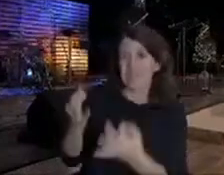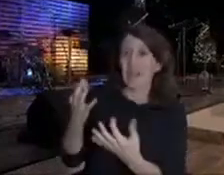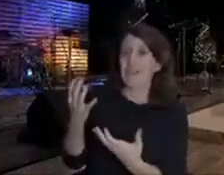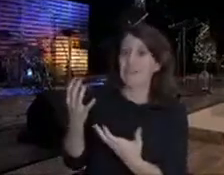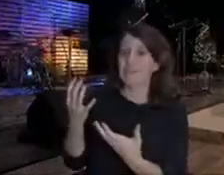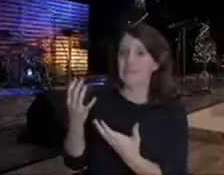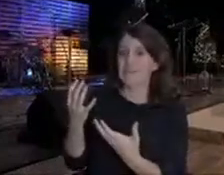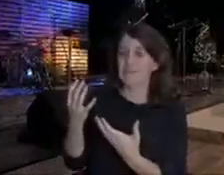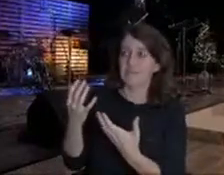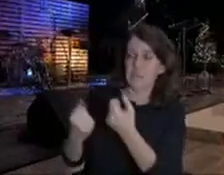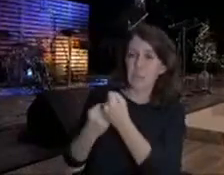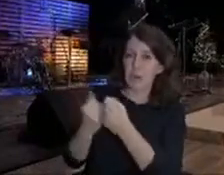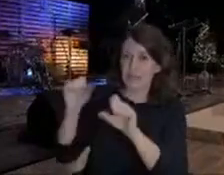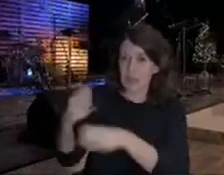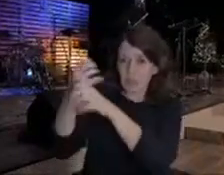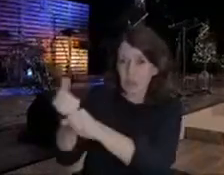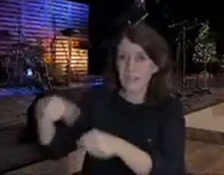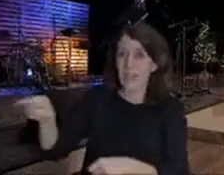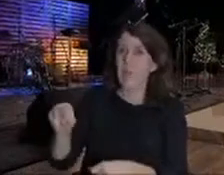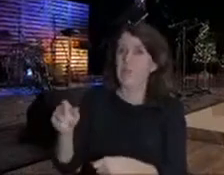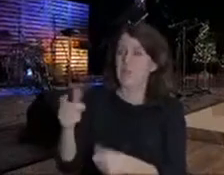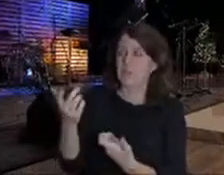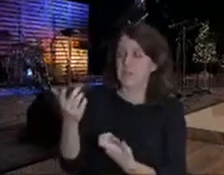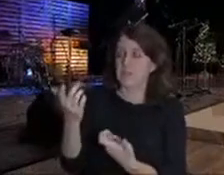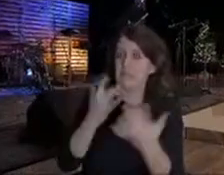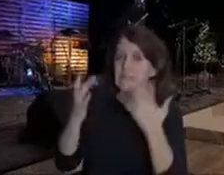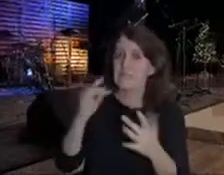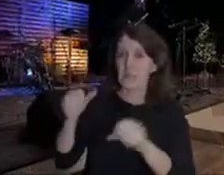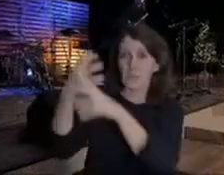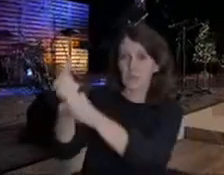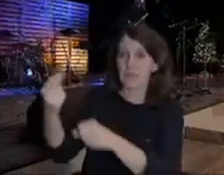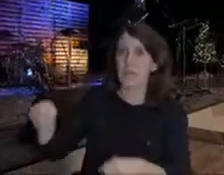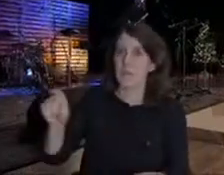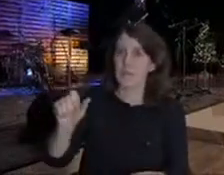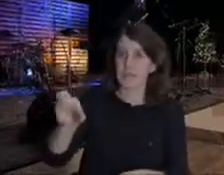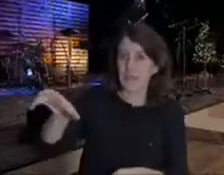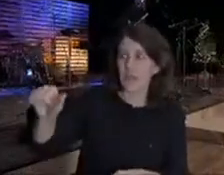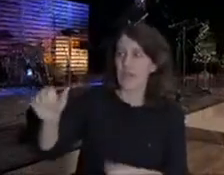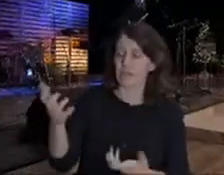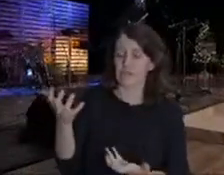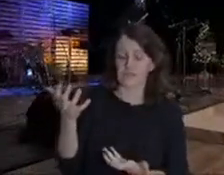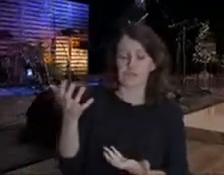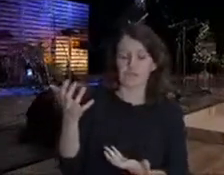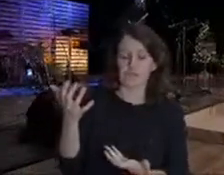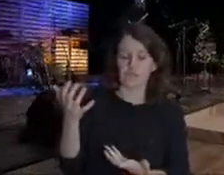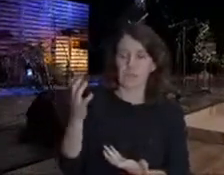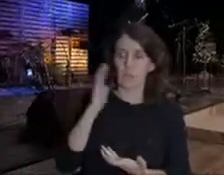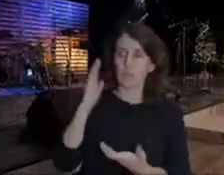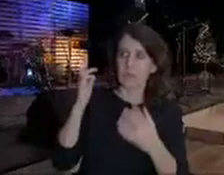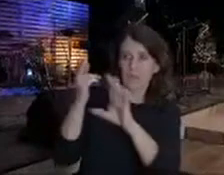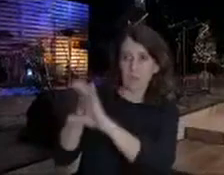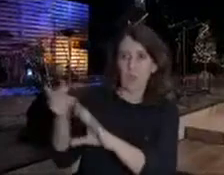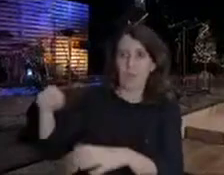do you trust them? Are we that desperate? Are we really going to combine